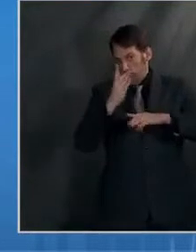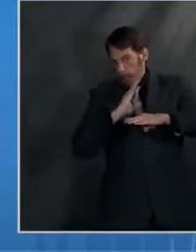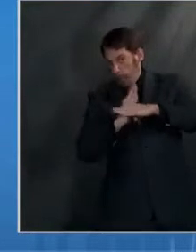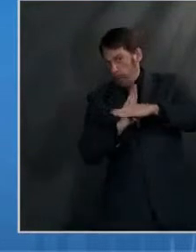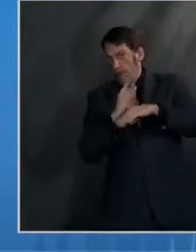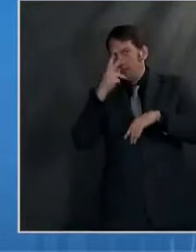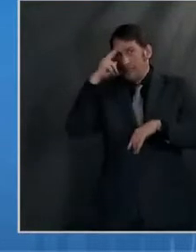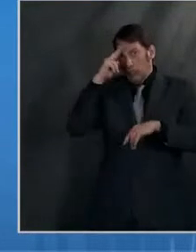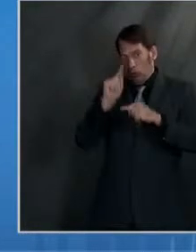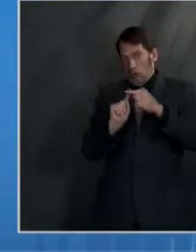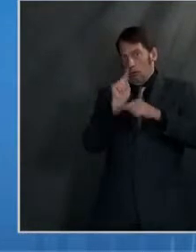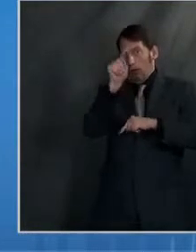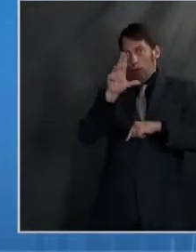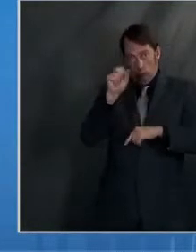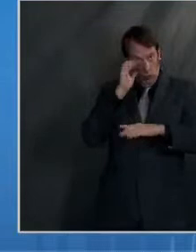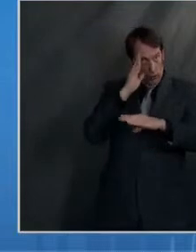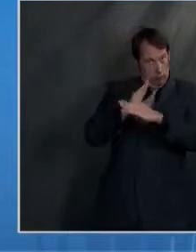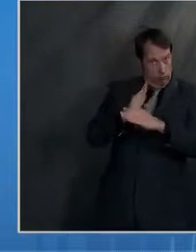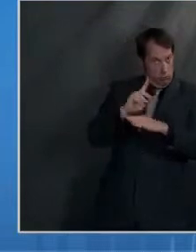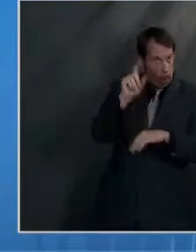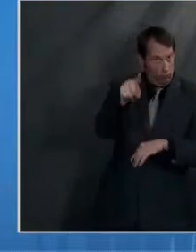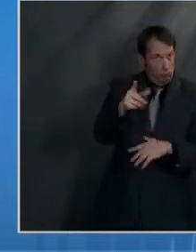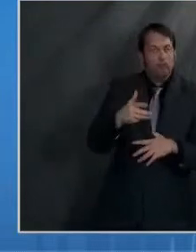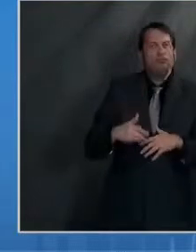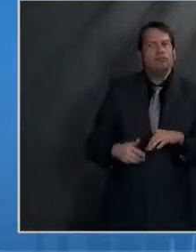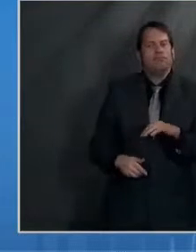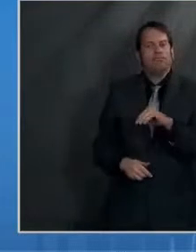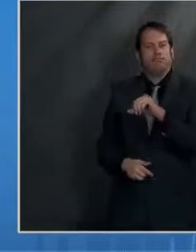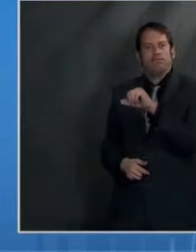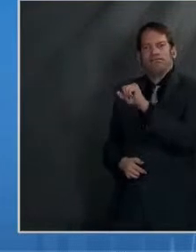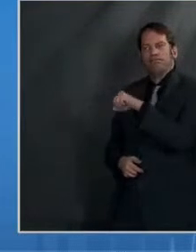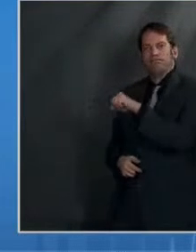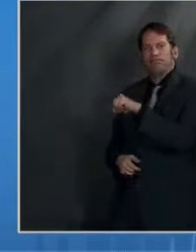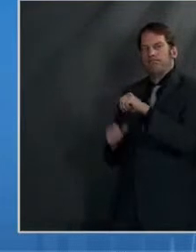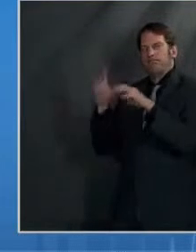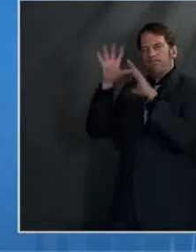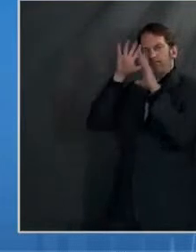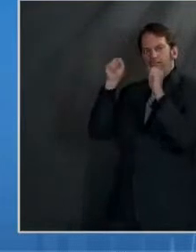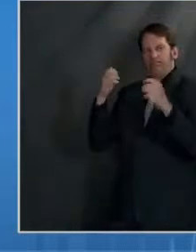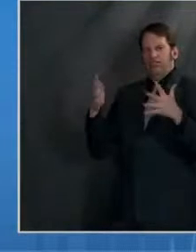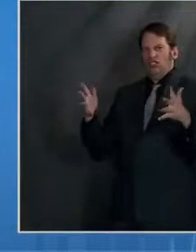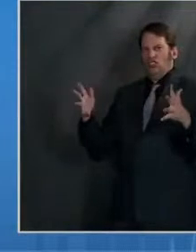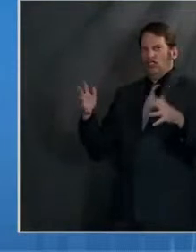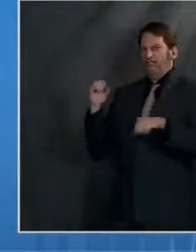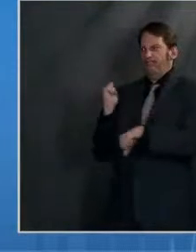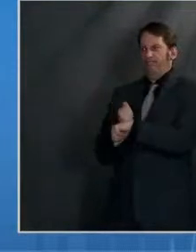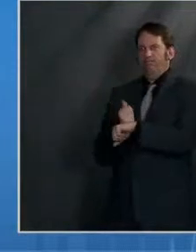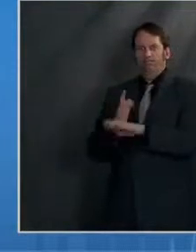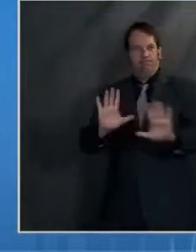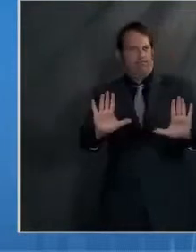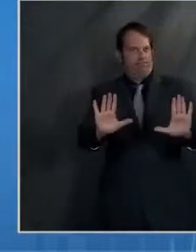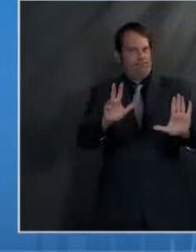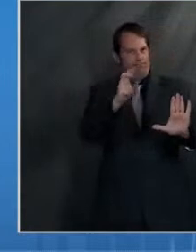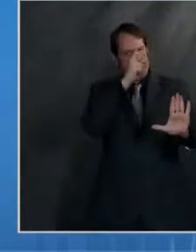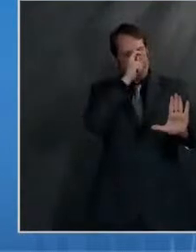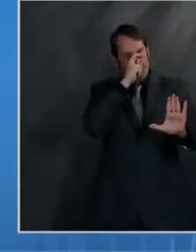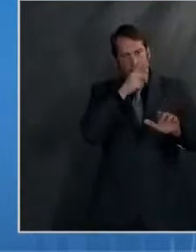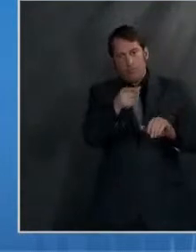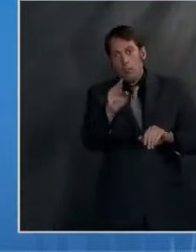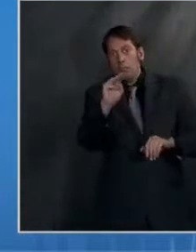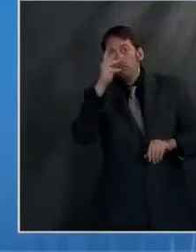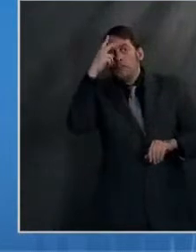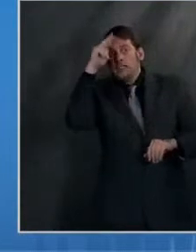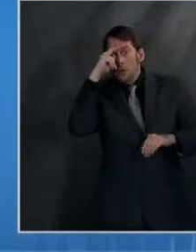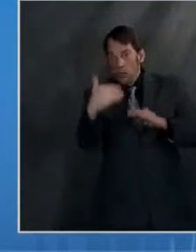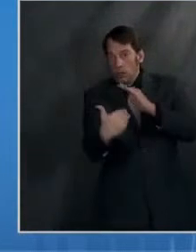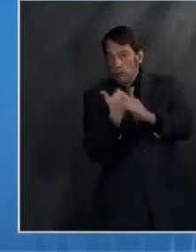So yes, the president has put in strict travel restrictions. If you're traveling from an international country, it